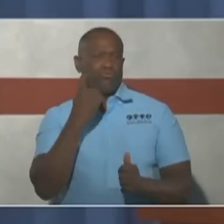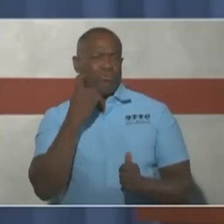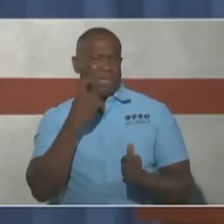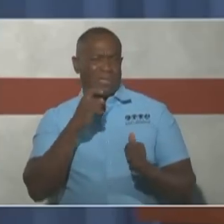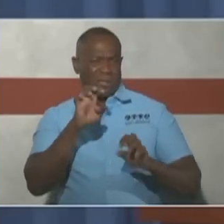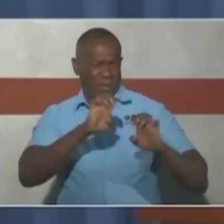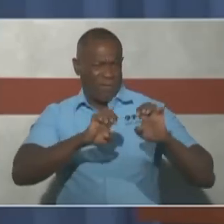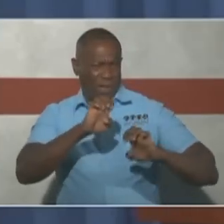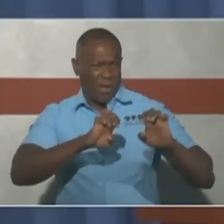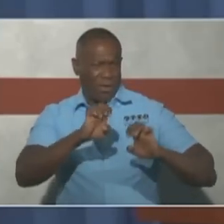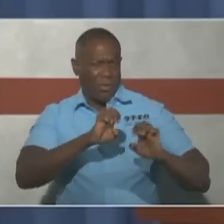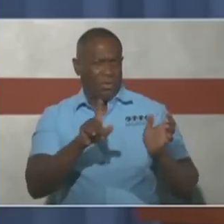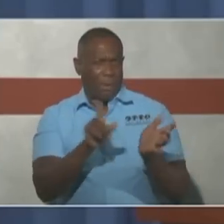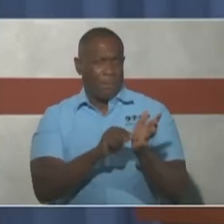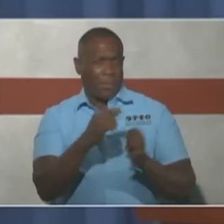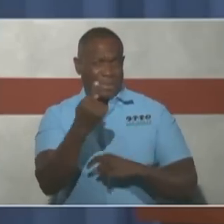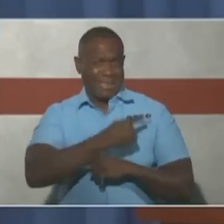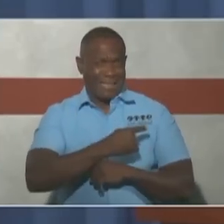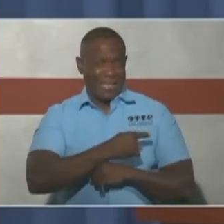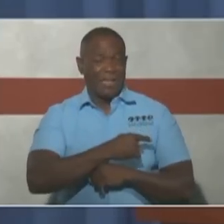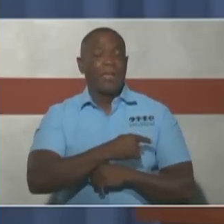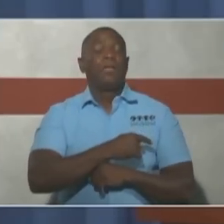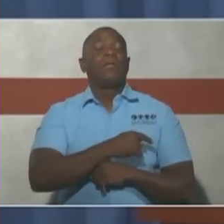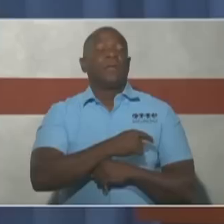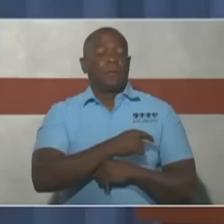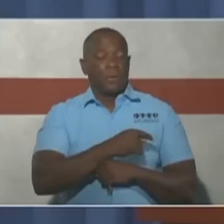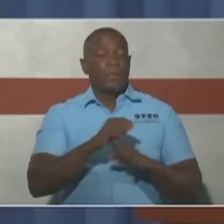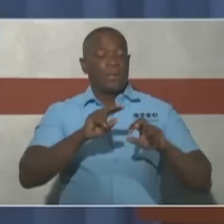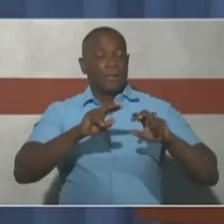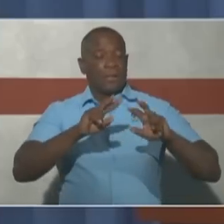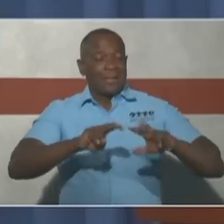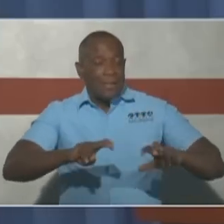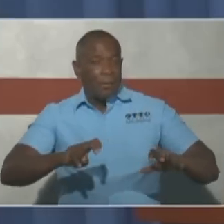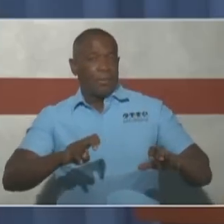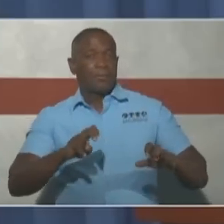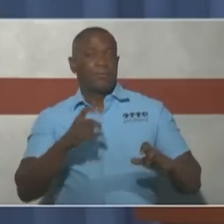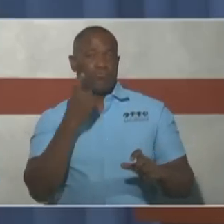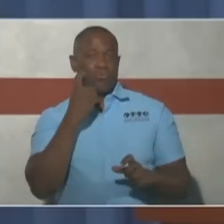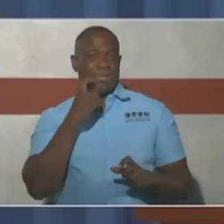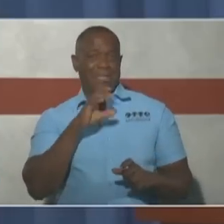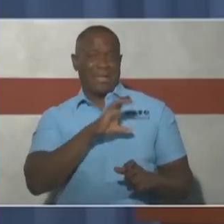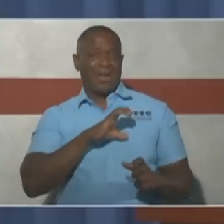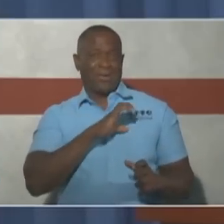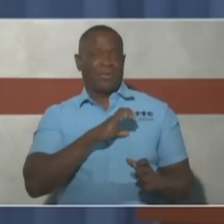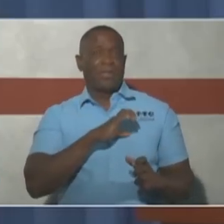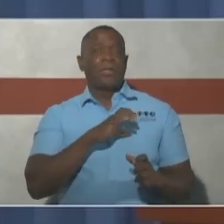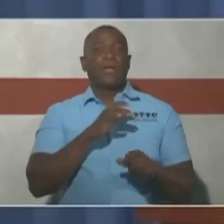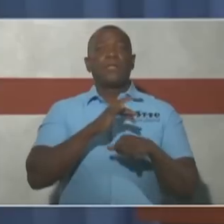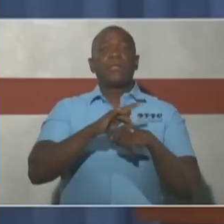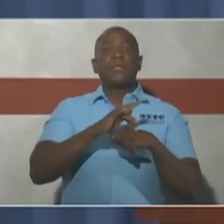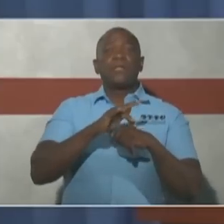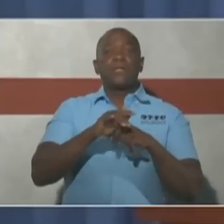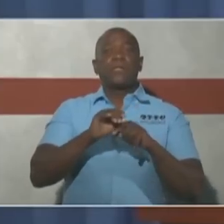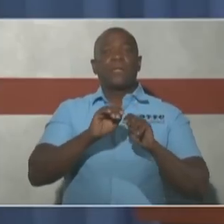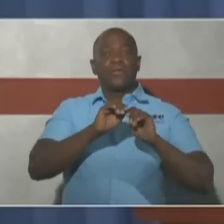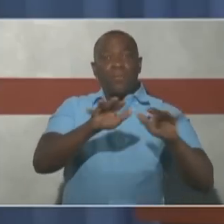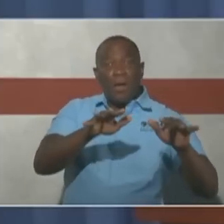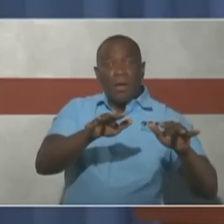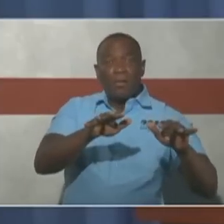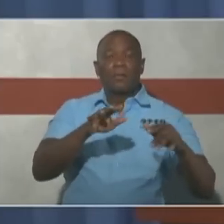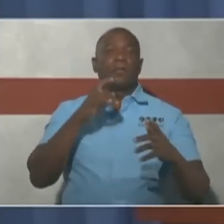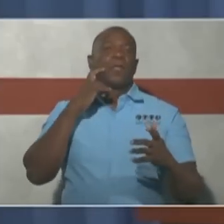their most recent risk assessment was published today. And basically, based on the genetic characteristics and the